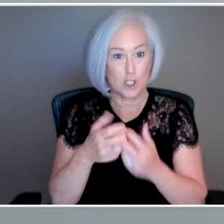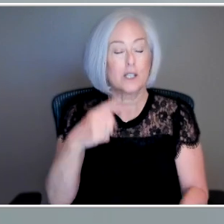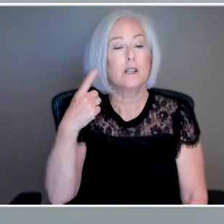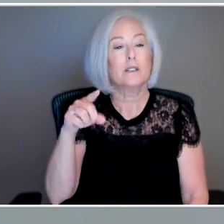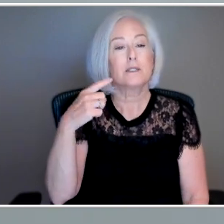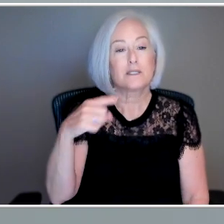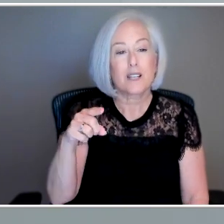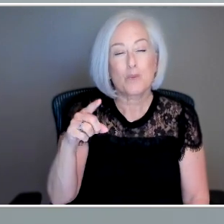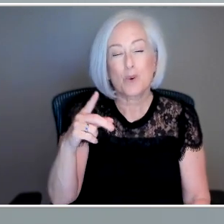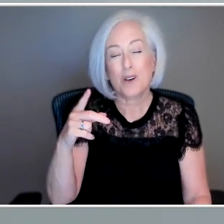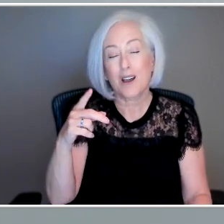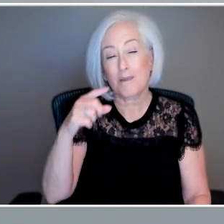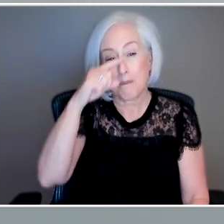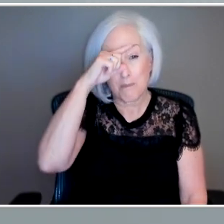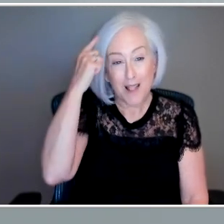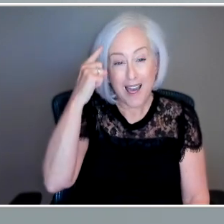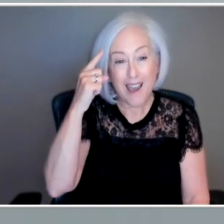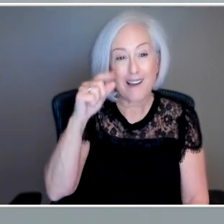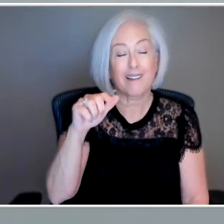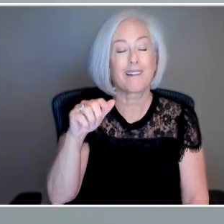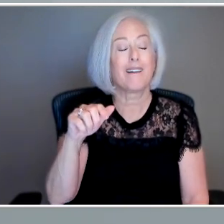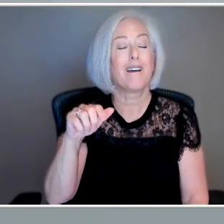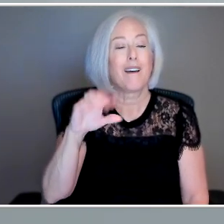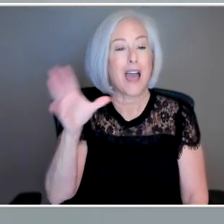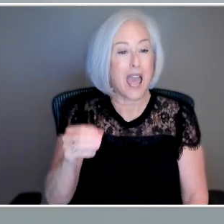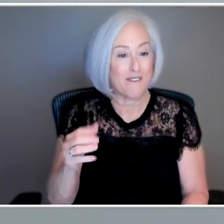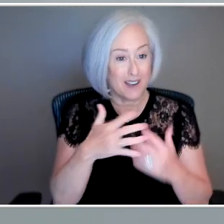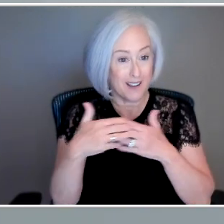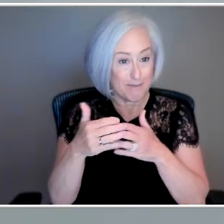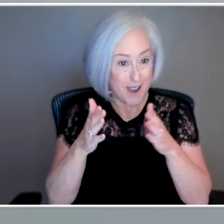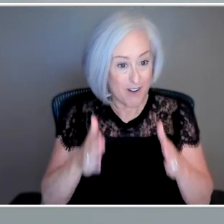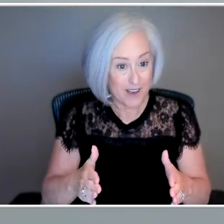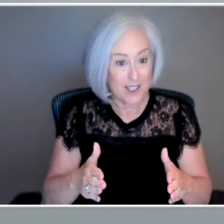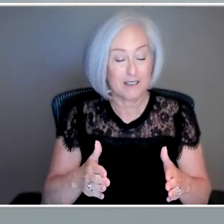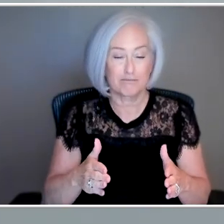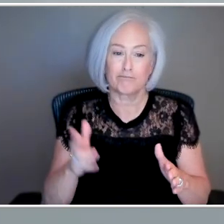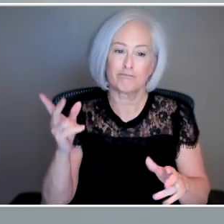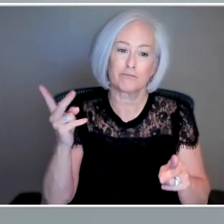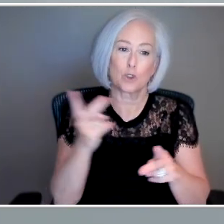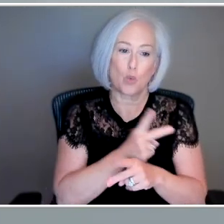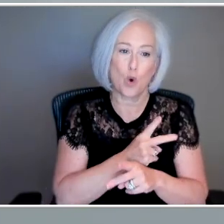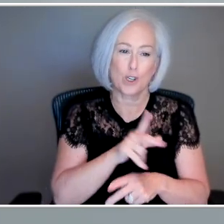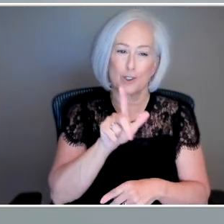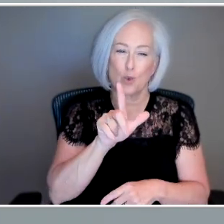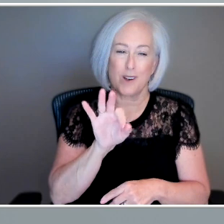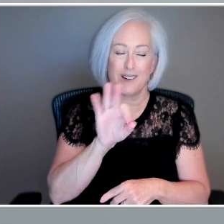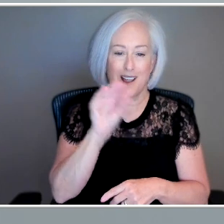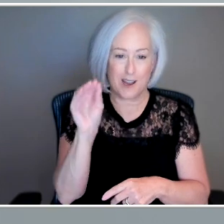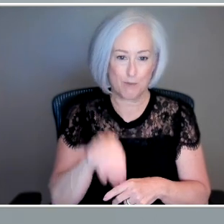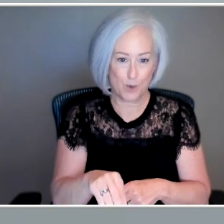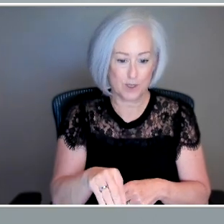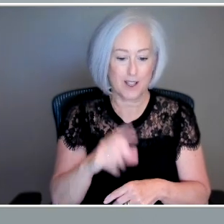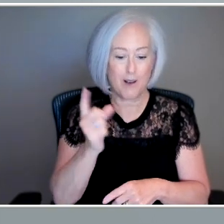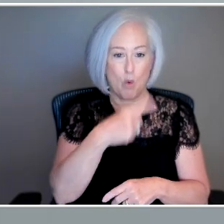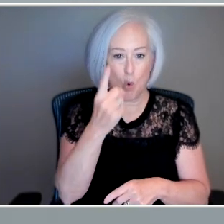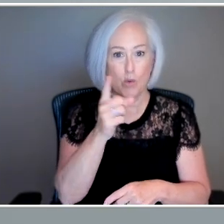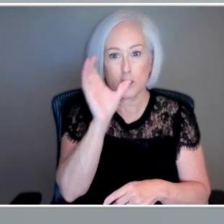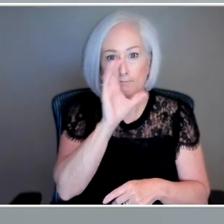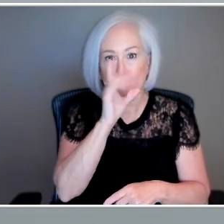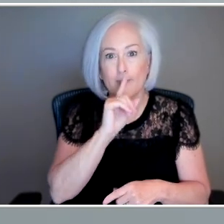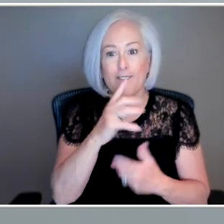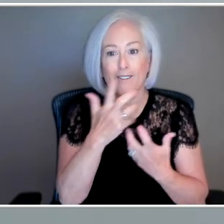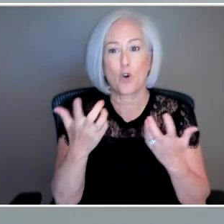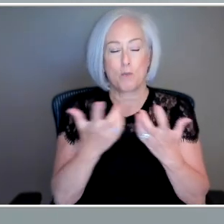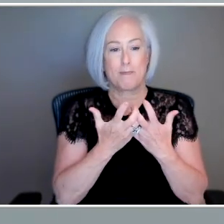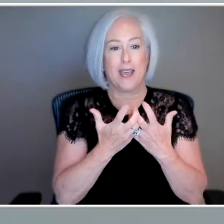why it's really important to people of color to get out there and do the swab. Go to bethematch.org and you can sign up and save a